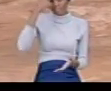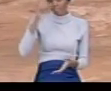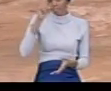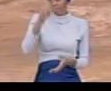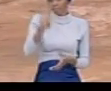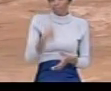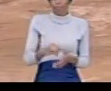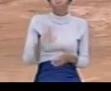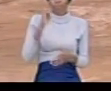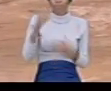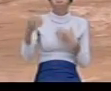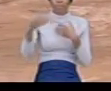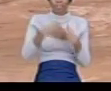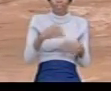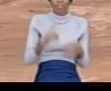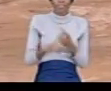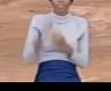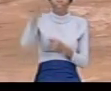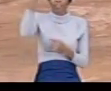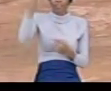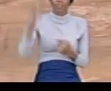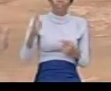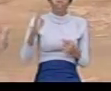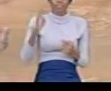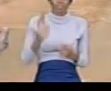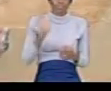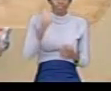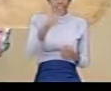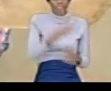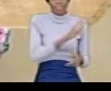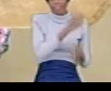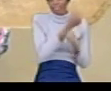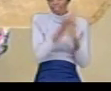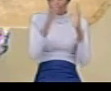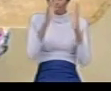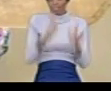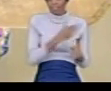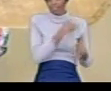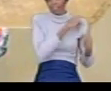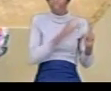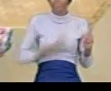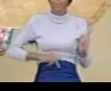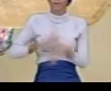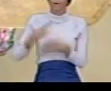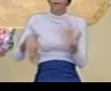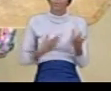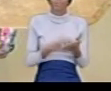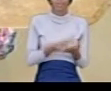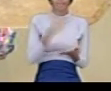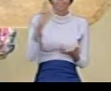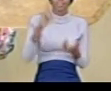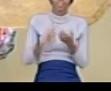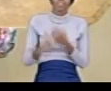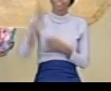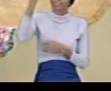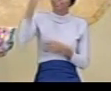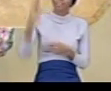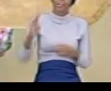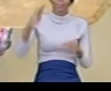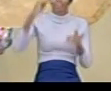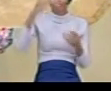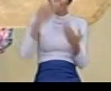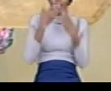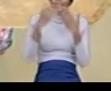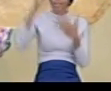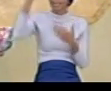you. You're back to God, your Savior and King. All praises to